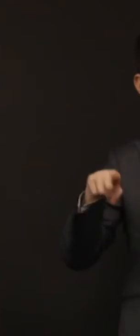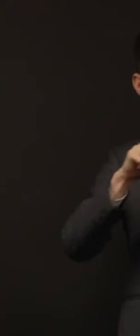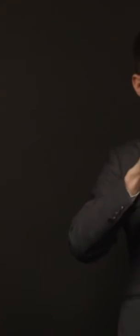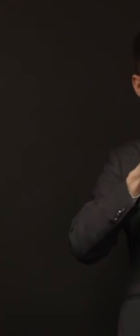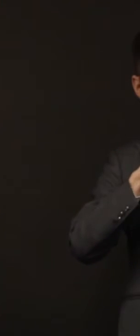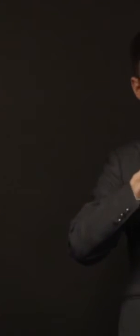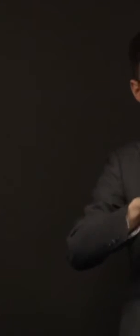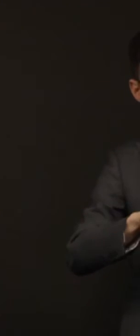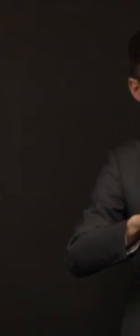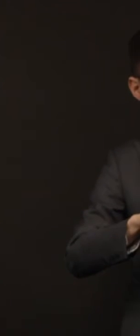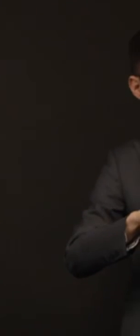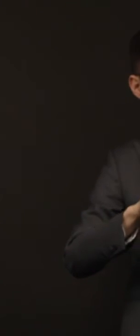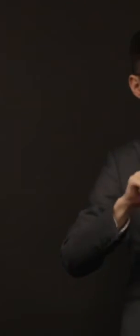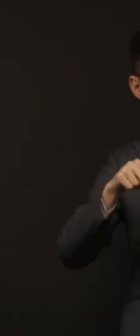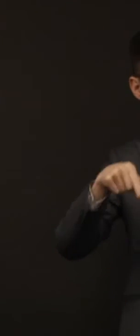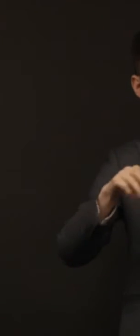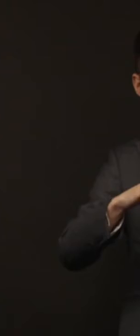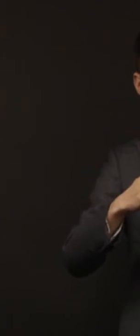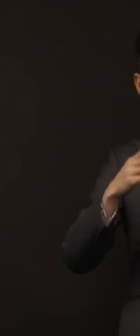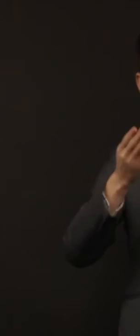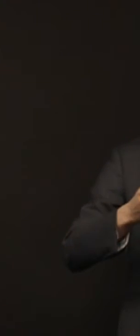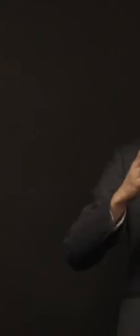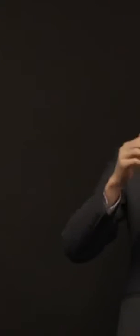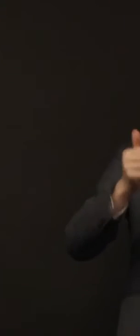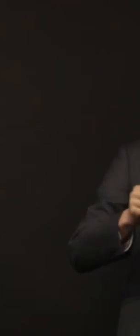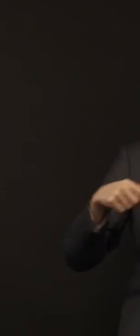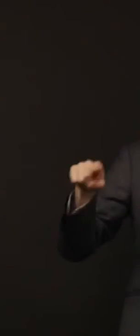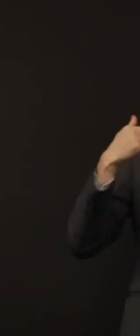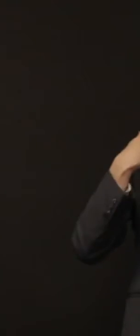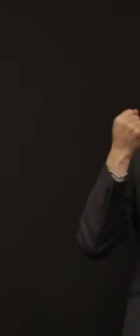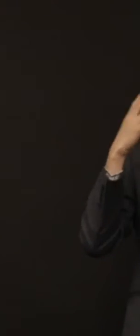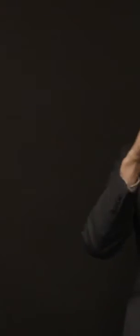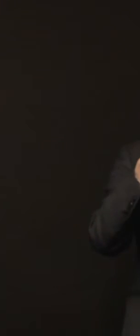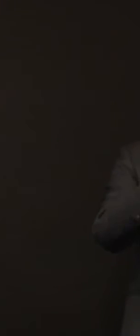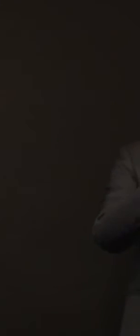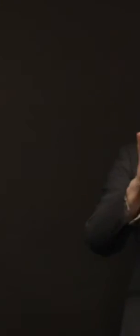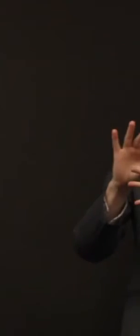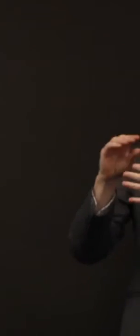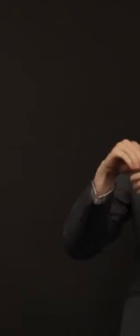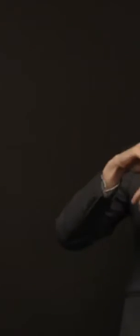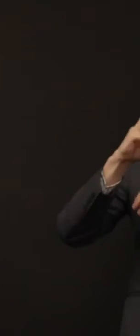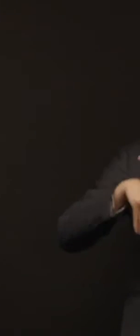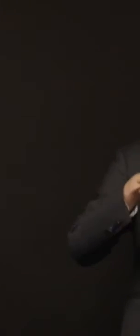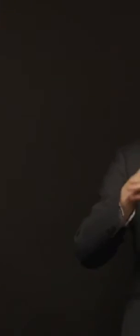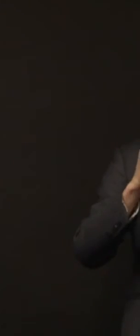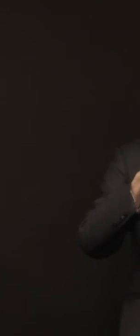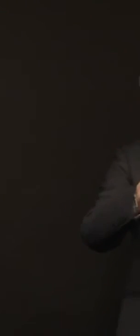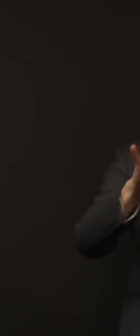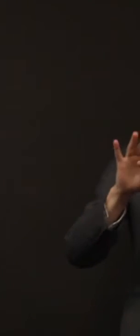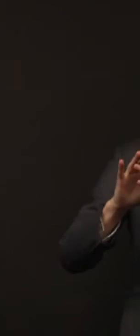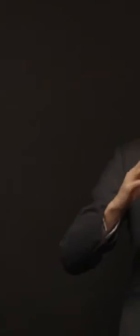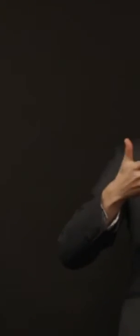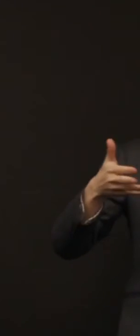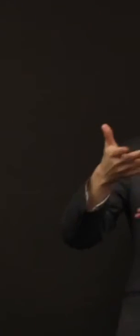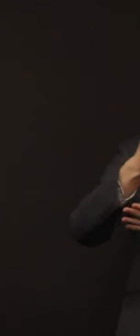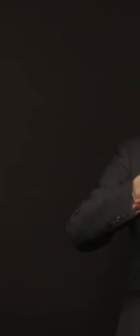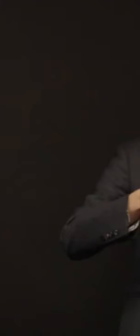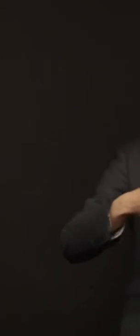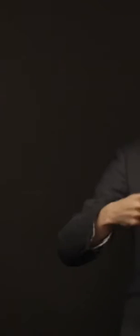commitment that you have, the fact that each one of you has so many connections in the world, you reach out to people, you talk about this